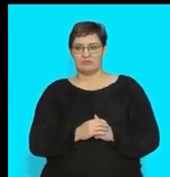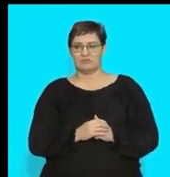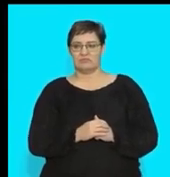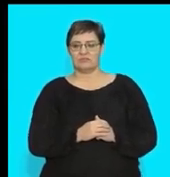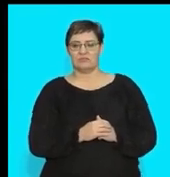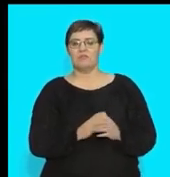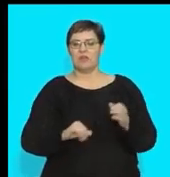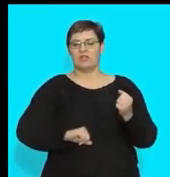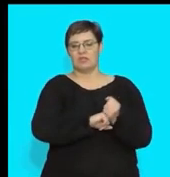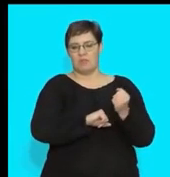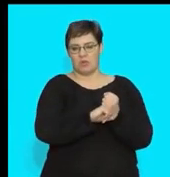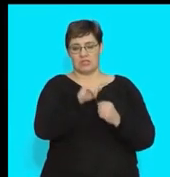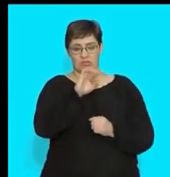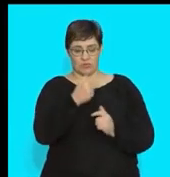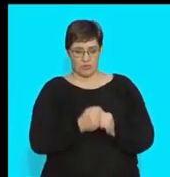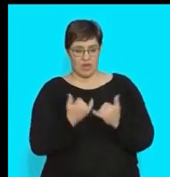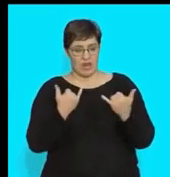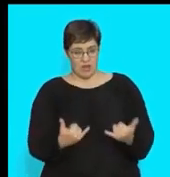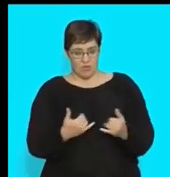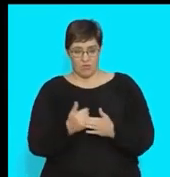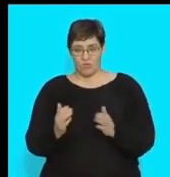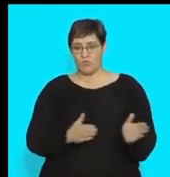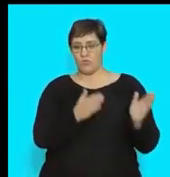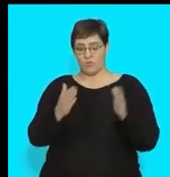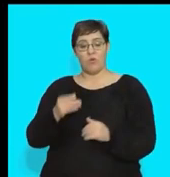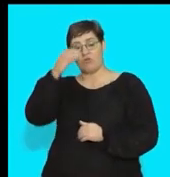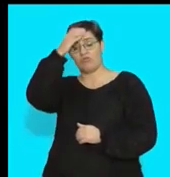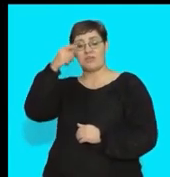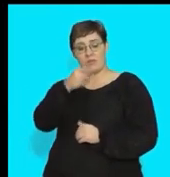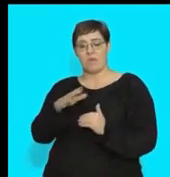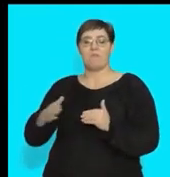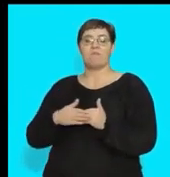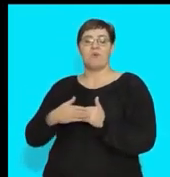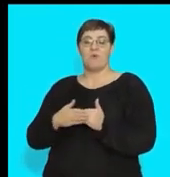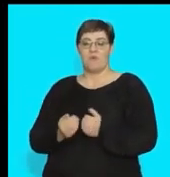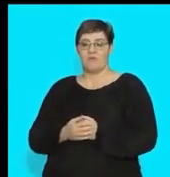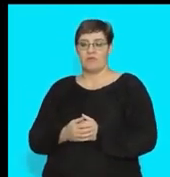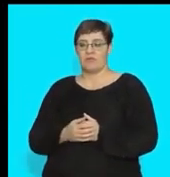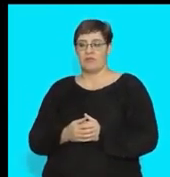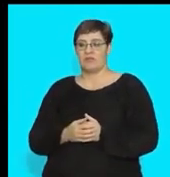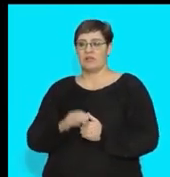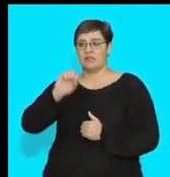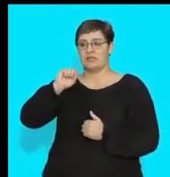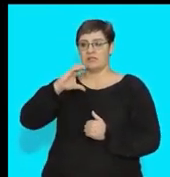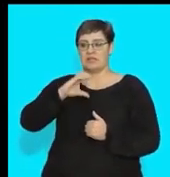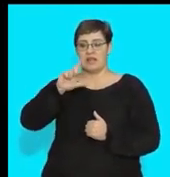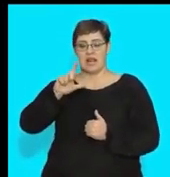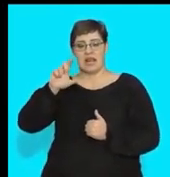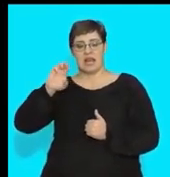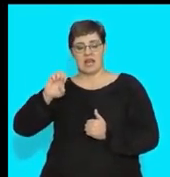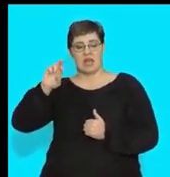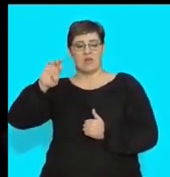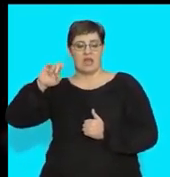Sclerenchyma, supporting tissue. Now I take that concept even further with